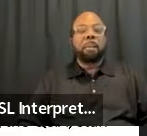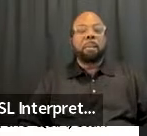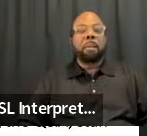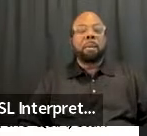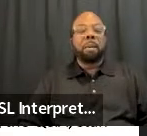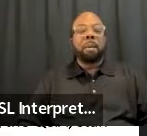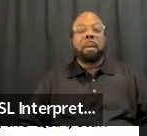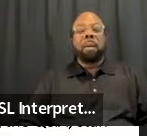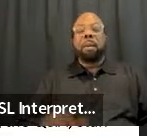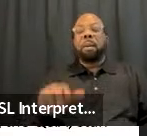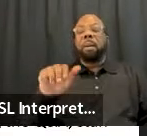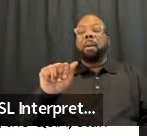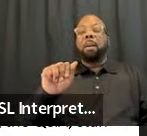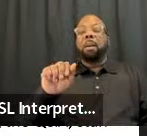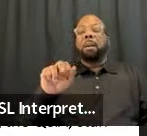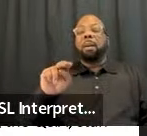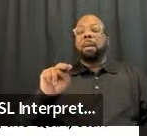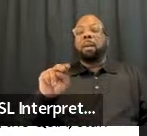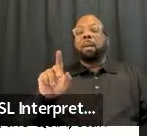Andrea?